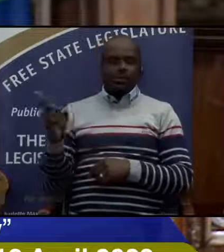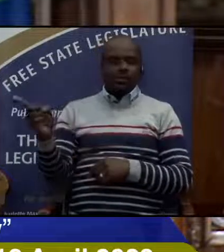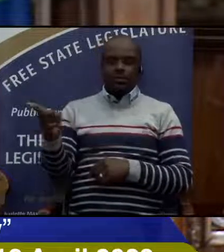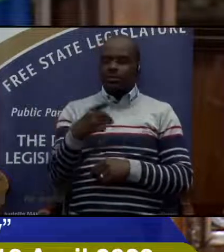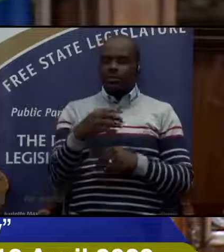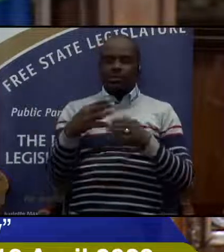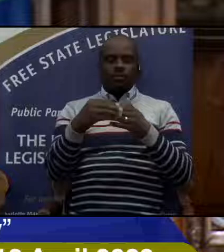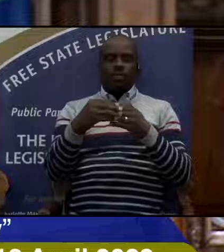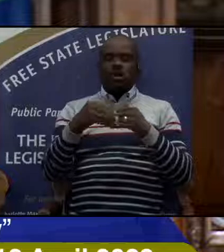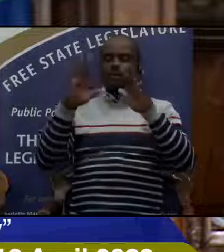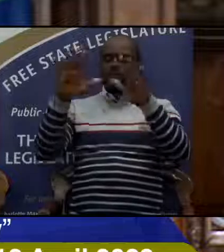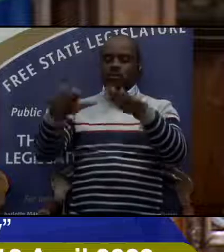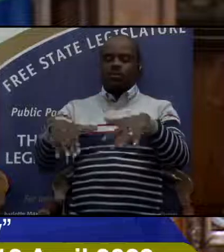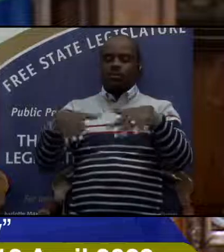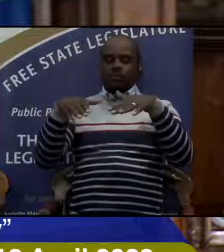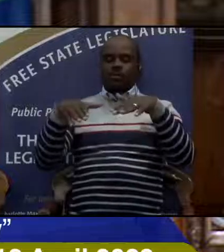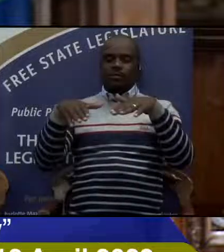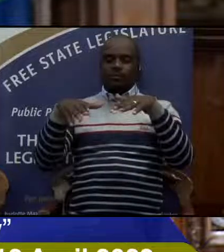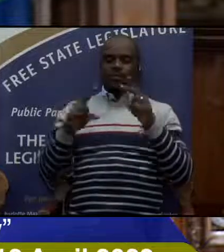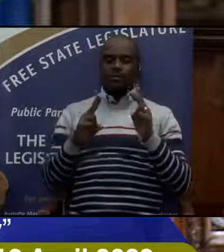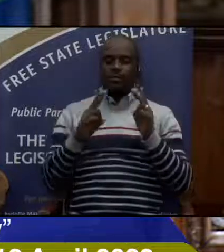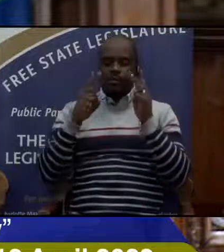our distinguished guests,